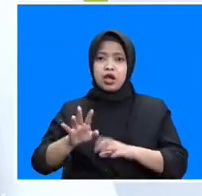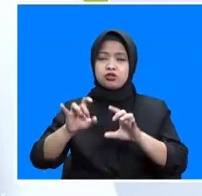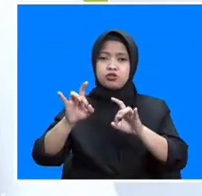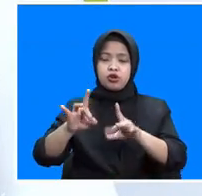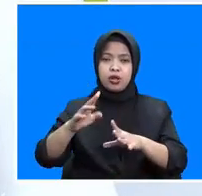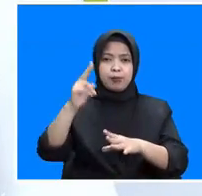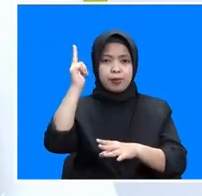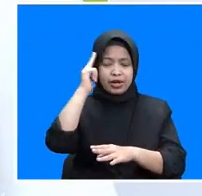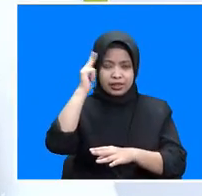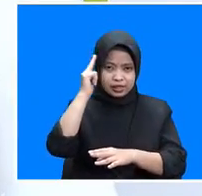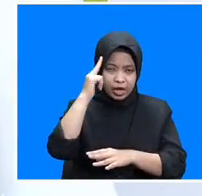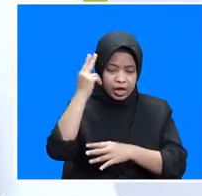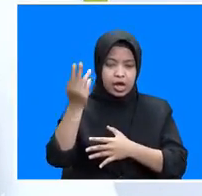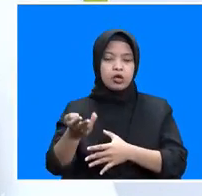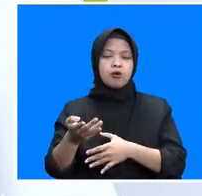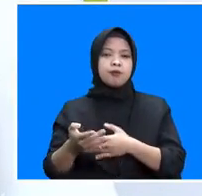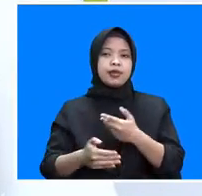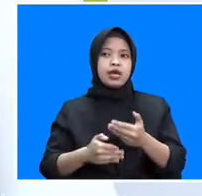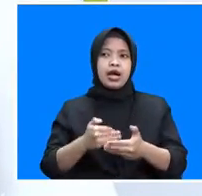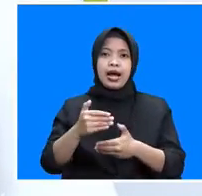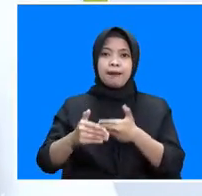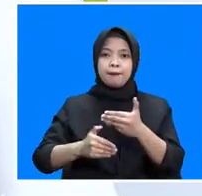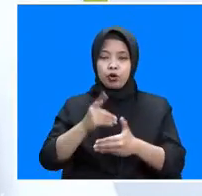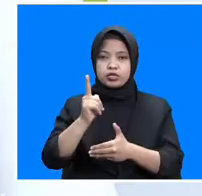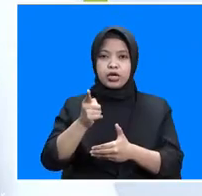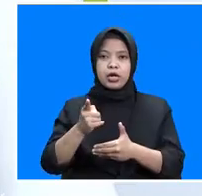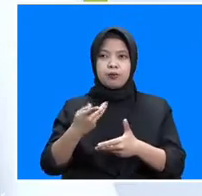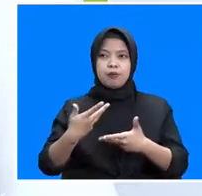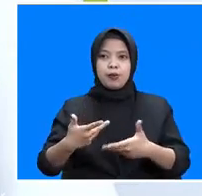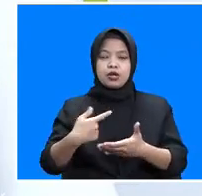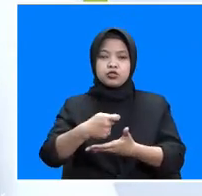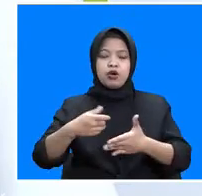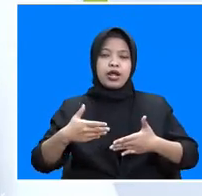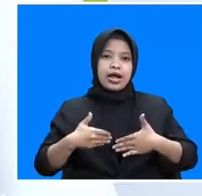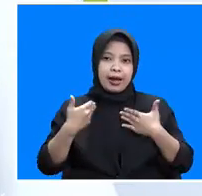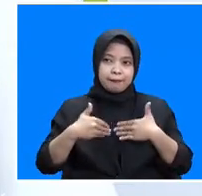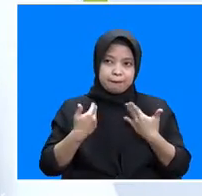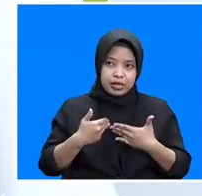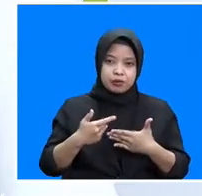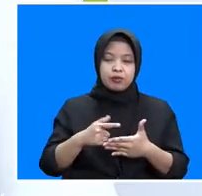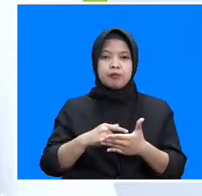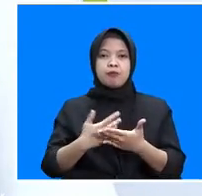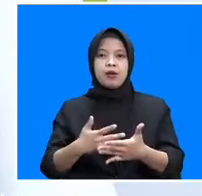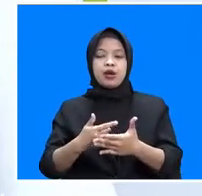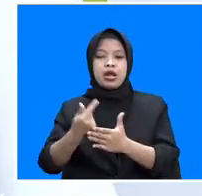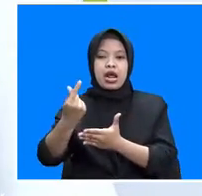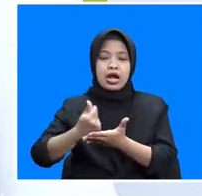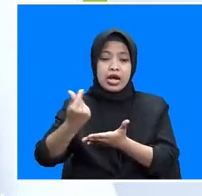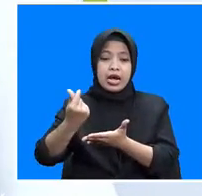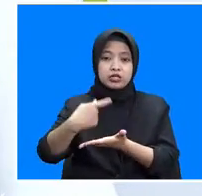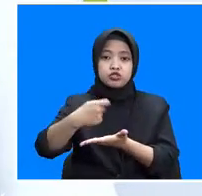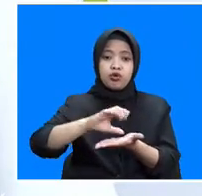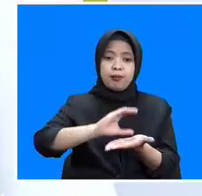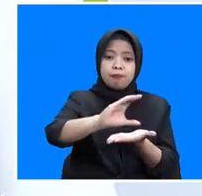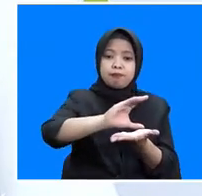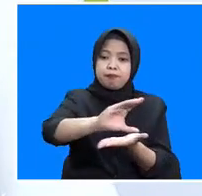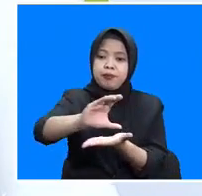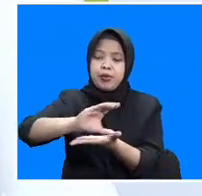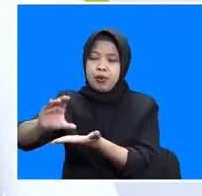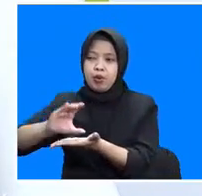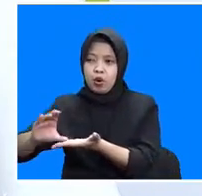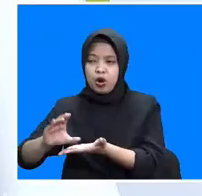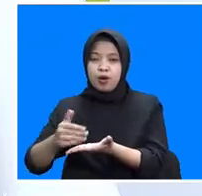government, the state government actually funds schools, so they are responsible for the operations of schools as